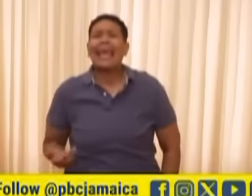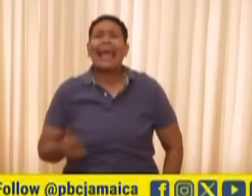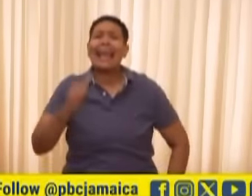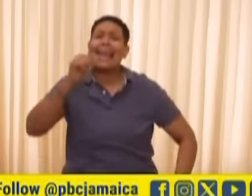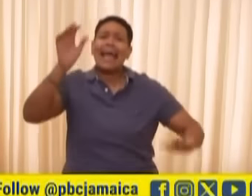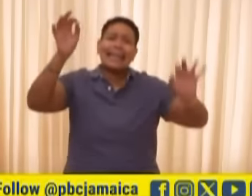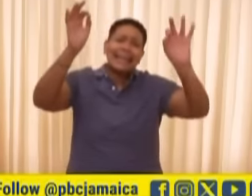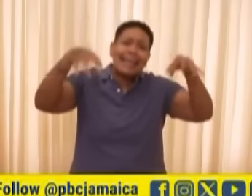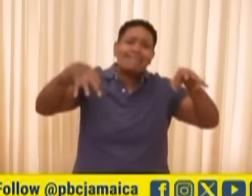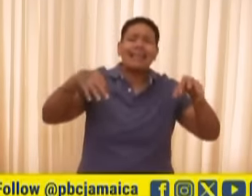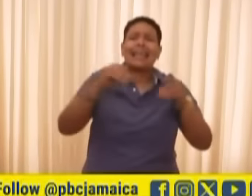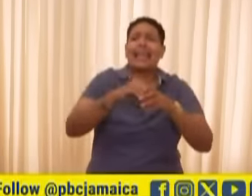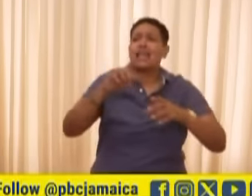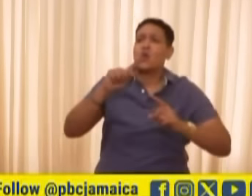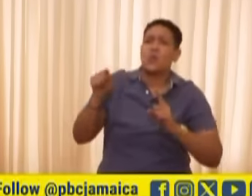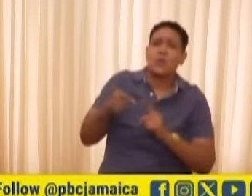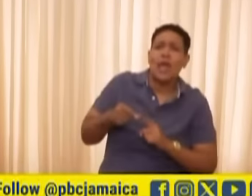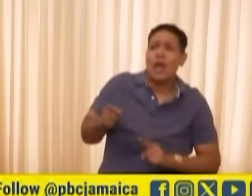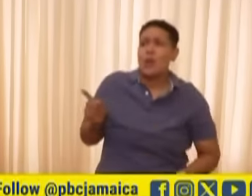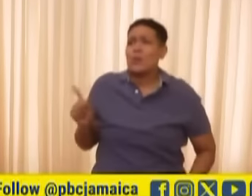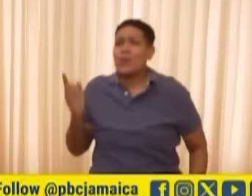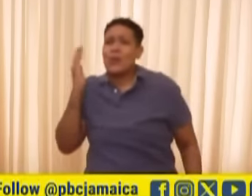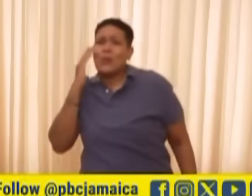definitive in when and where,